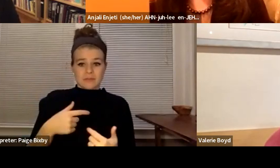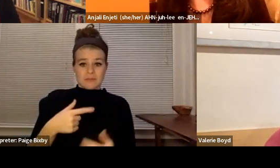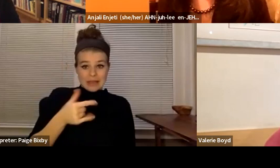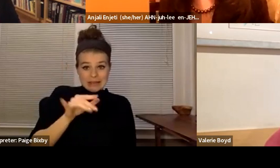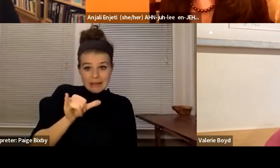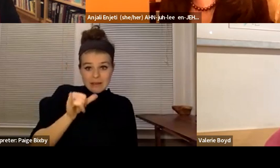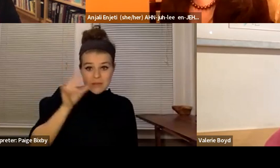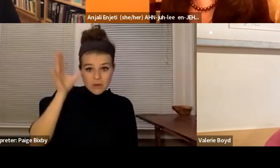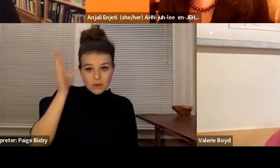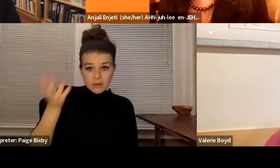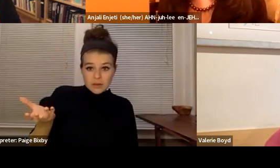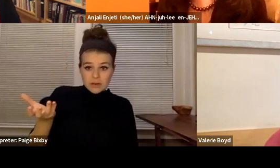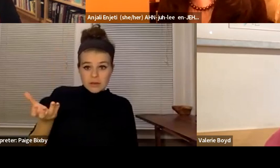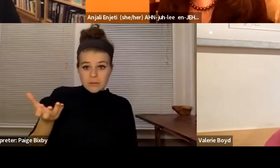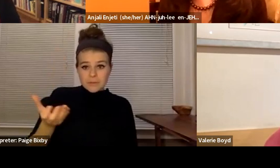a bit of sort of,